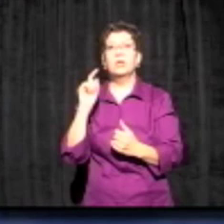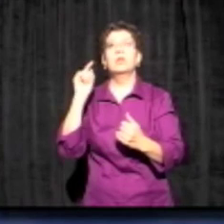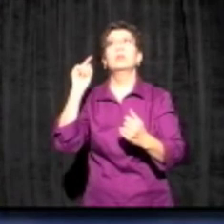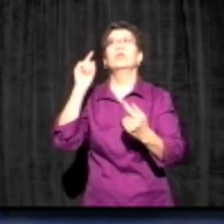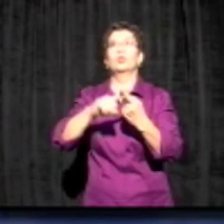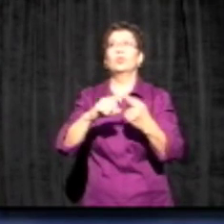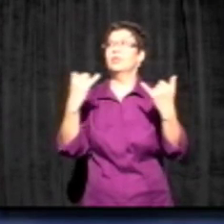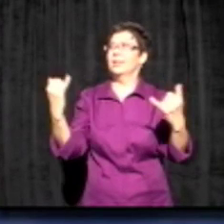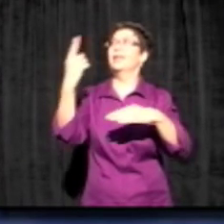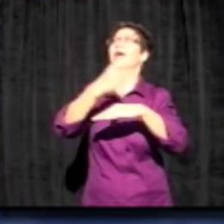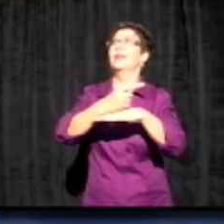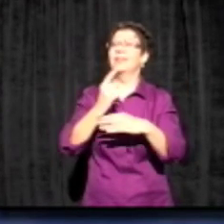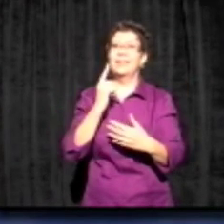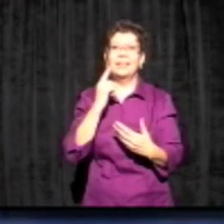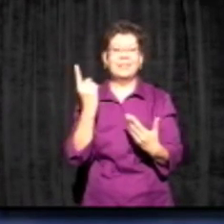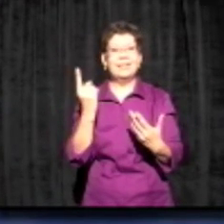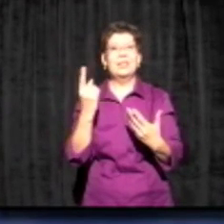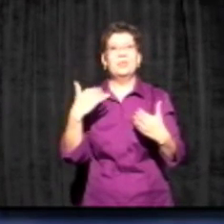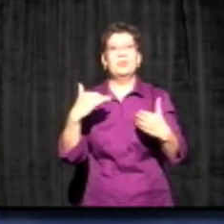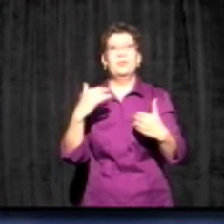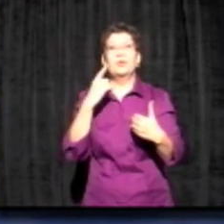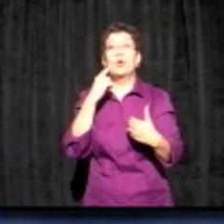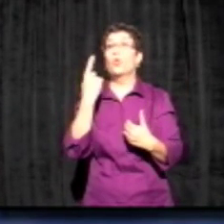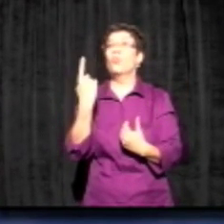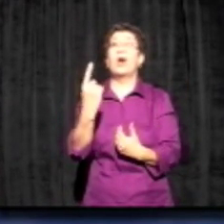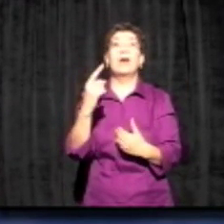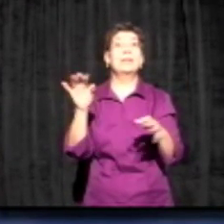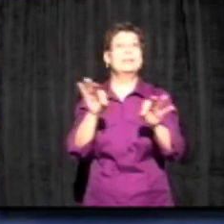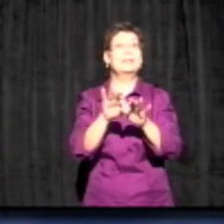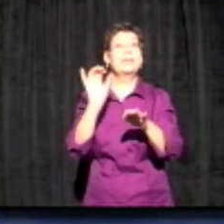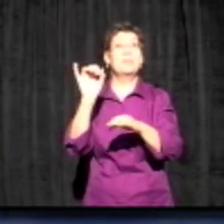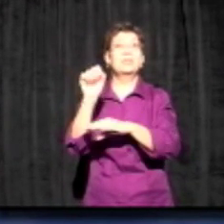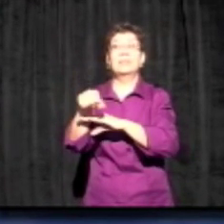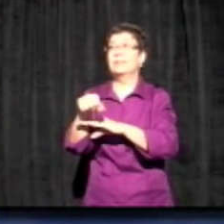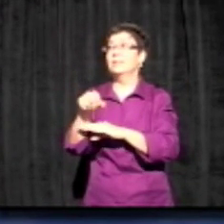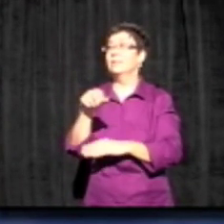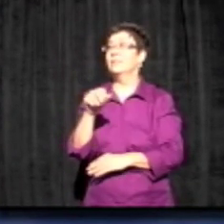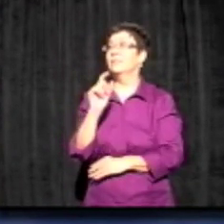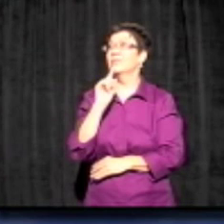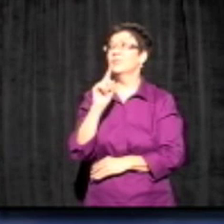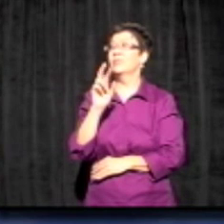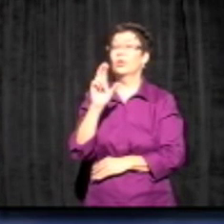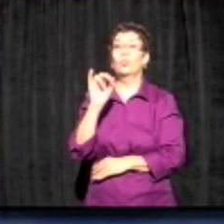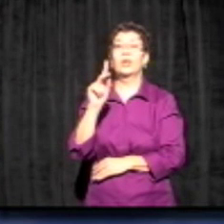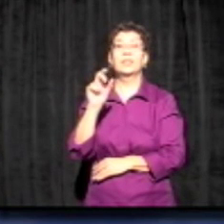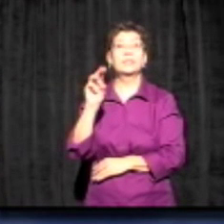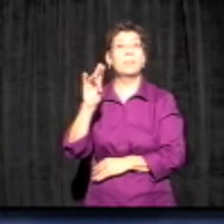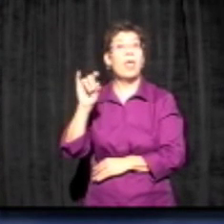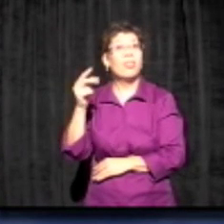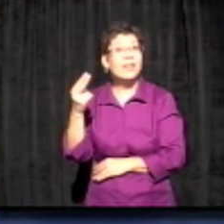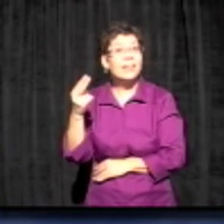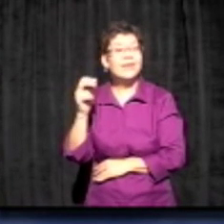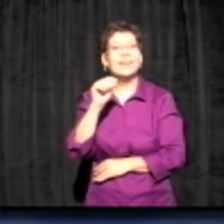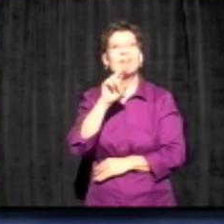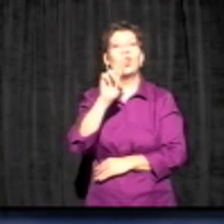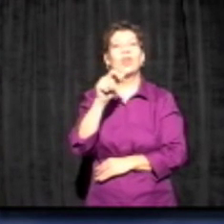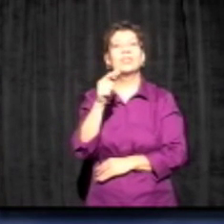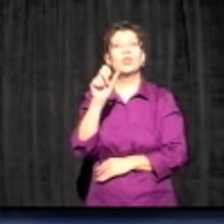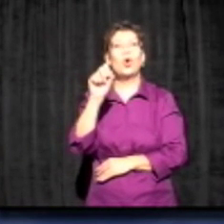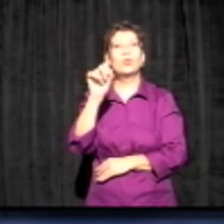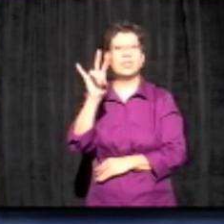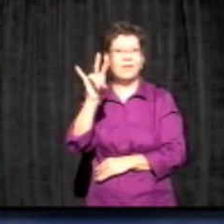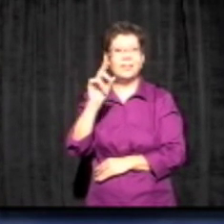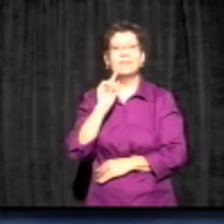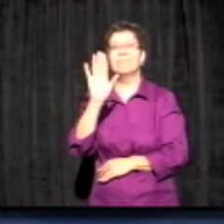phase and the start of manufacturing. And the first milestone was Rick Smith. In August of '07, I walked into his office